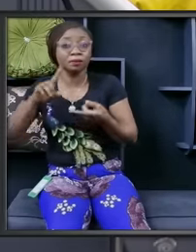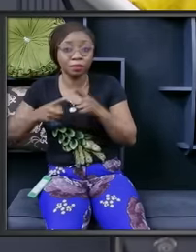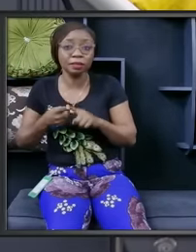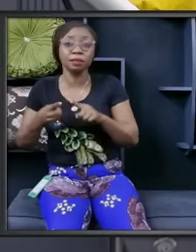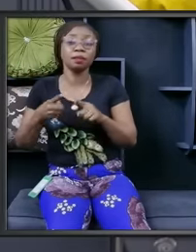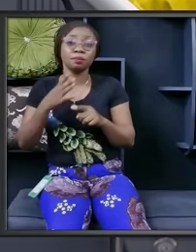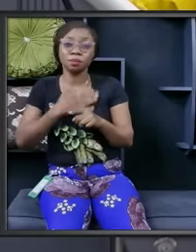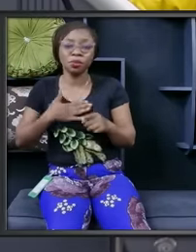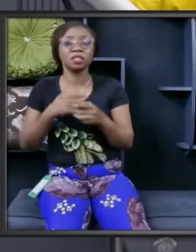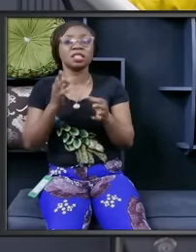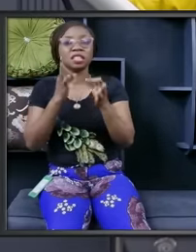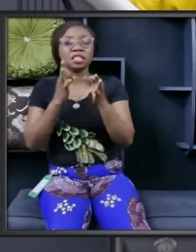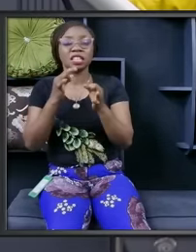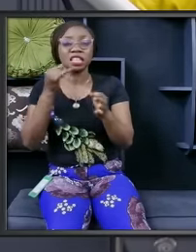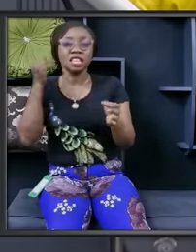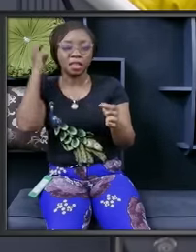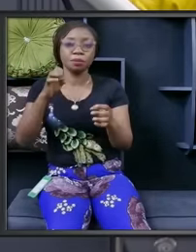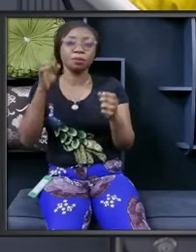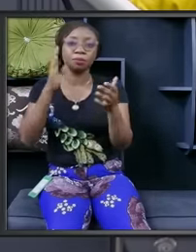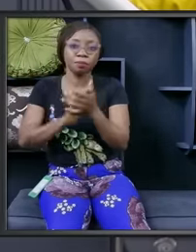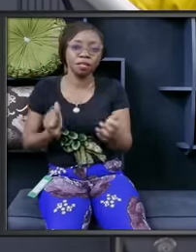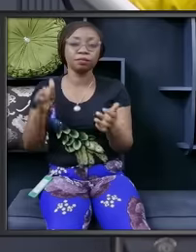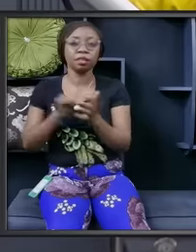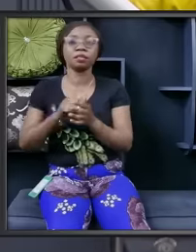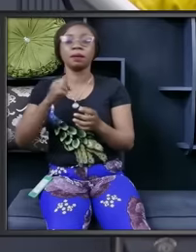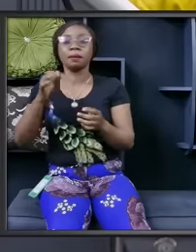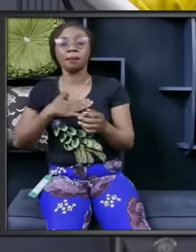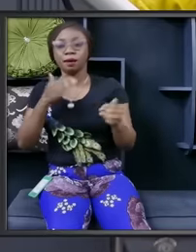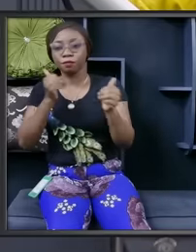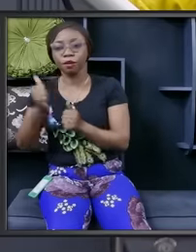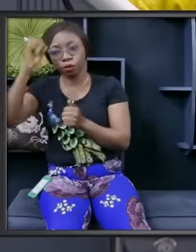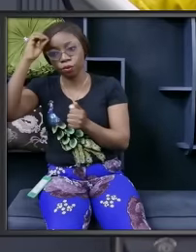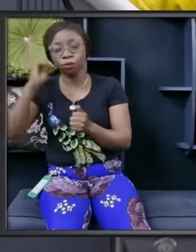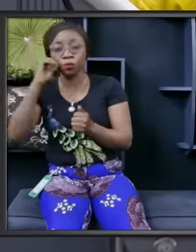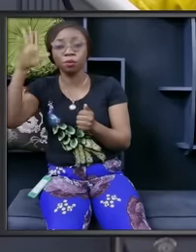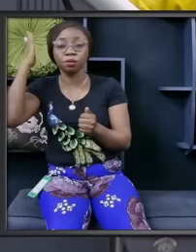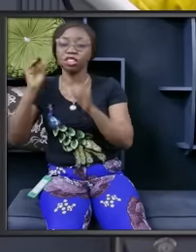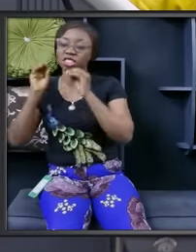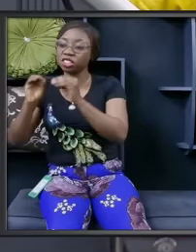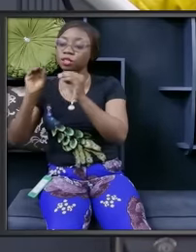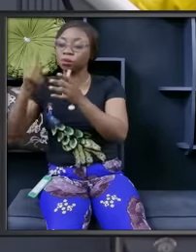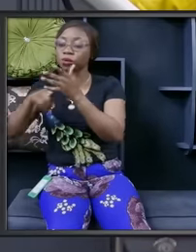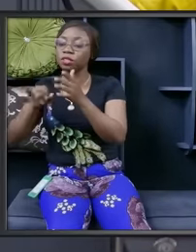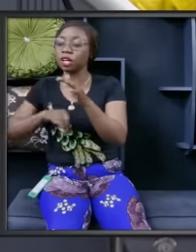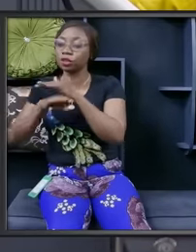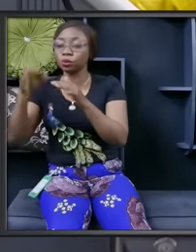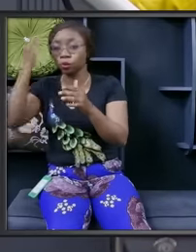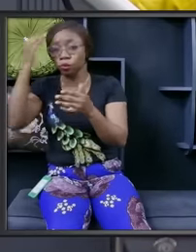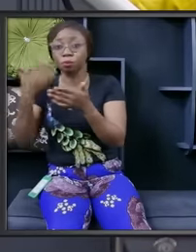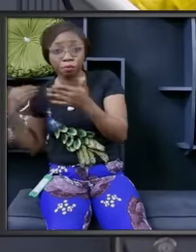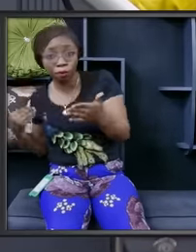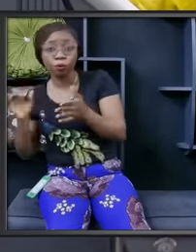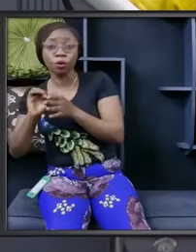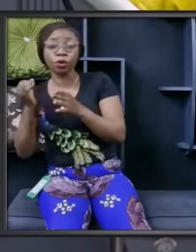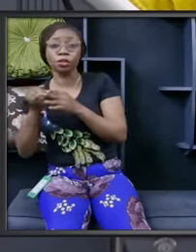talk. Because if they believe, say, my fellow women go teach me maybe anything where I don't know before. No. Or then go teach me how